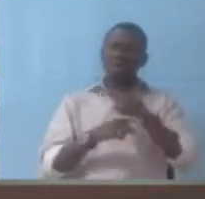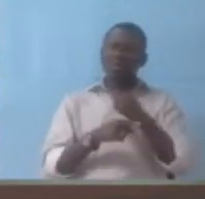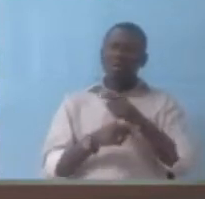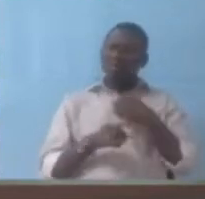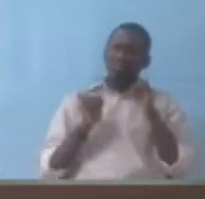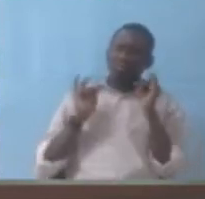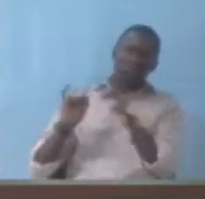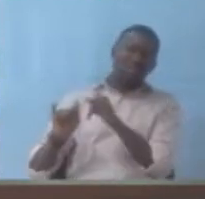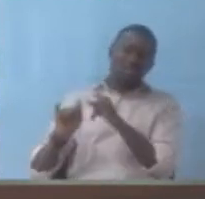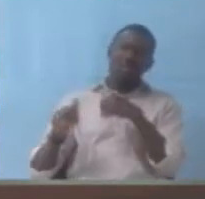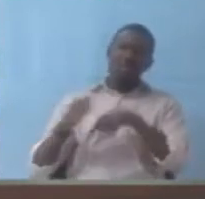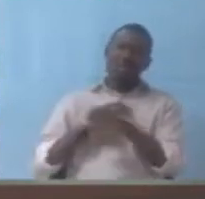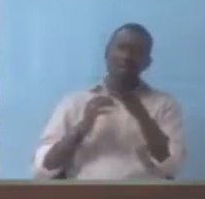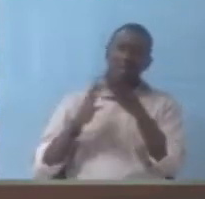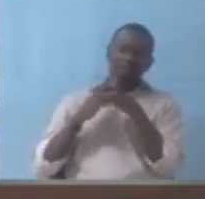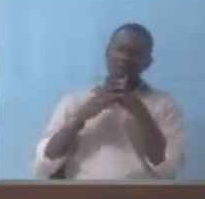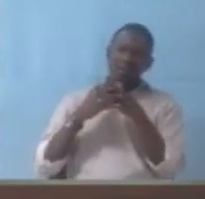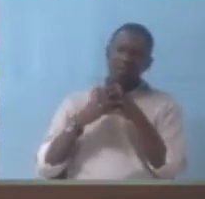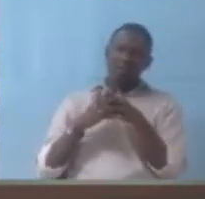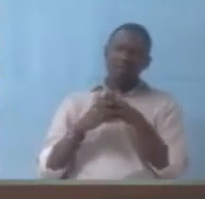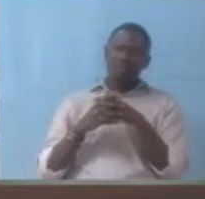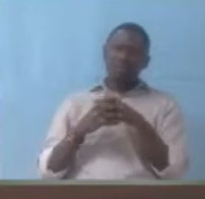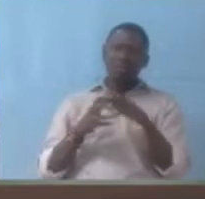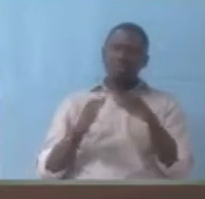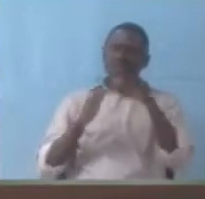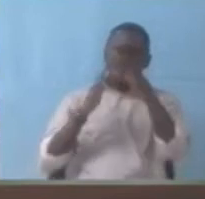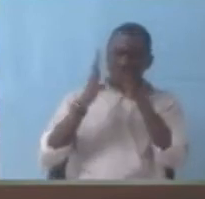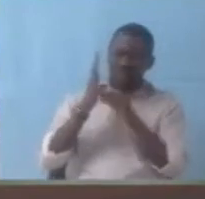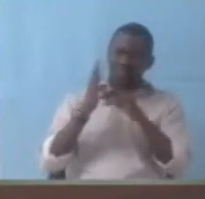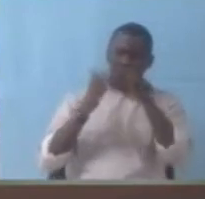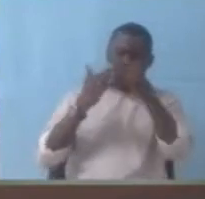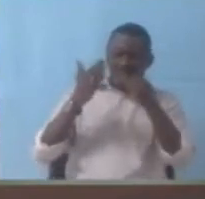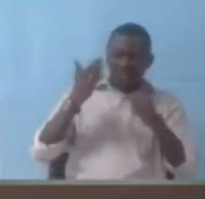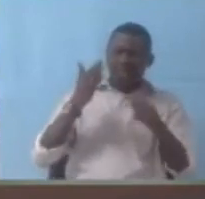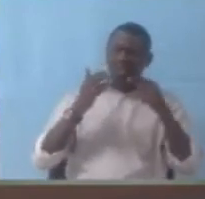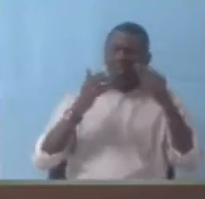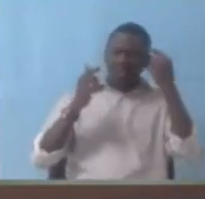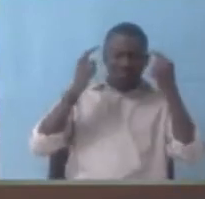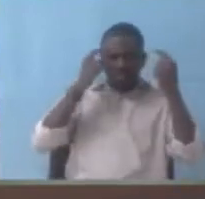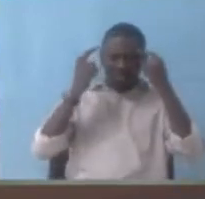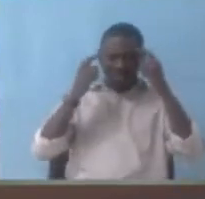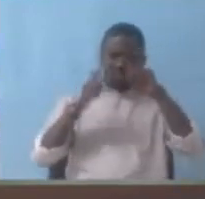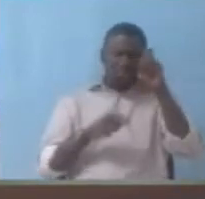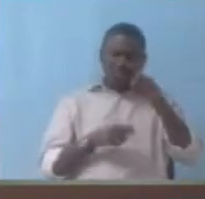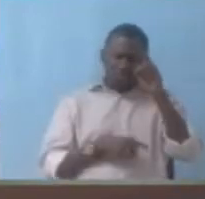These are all hypothetical questions 25 years down the line. At